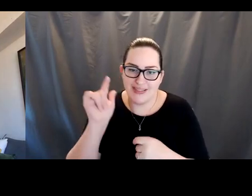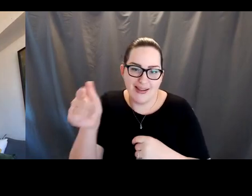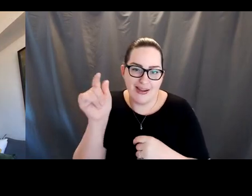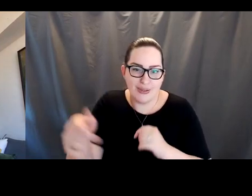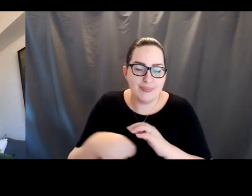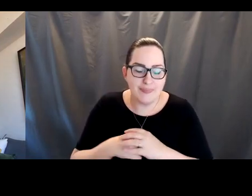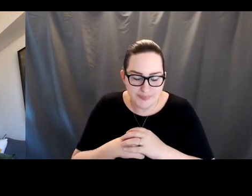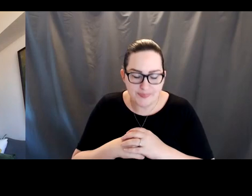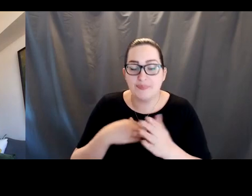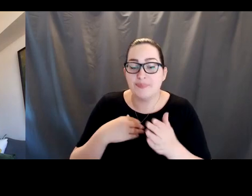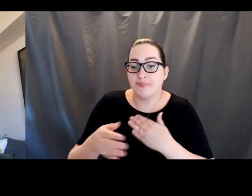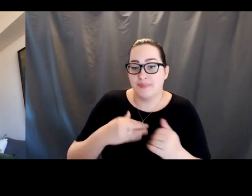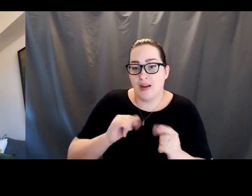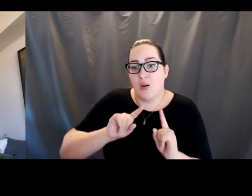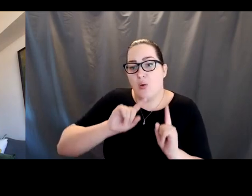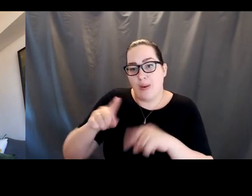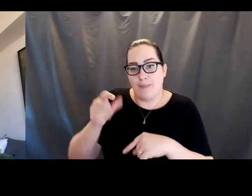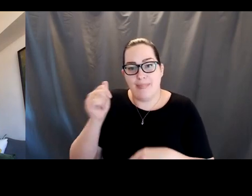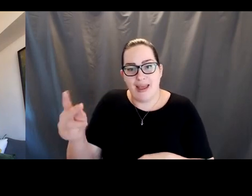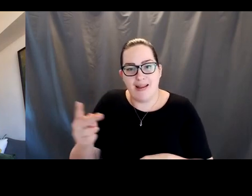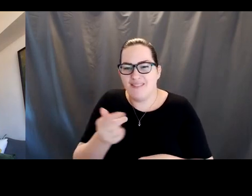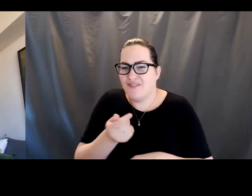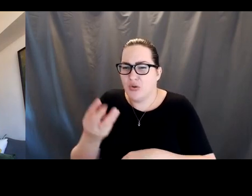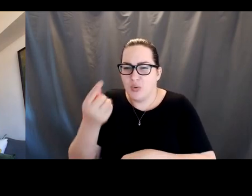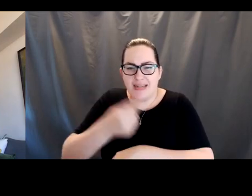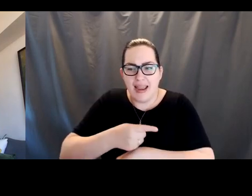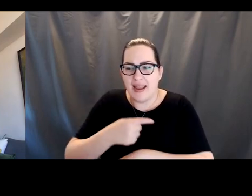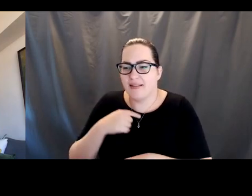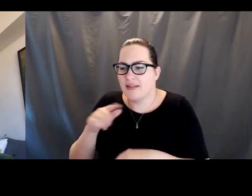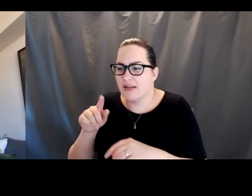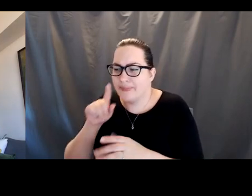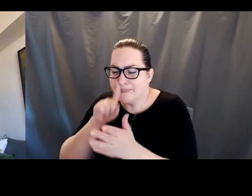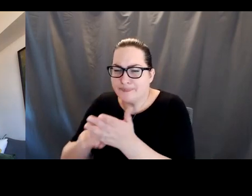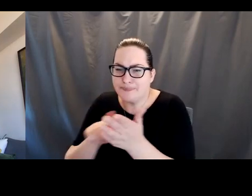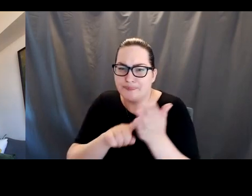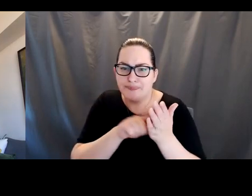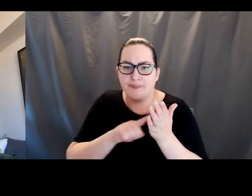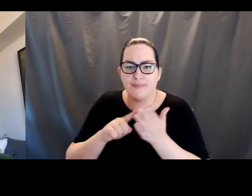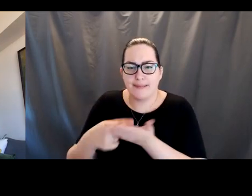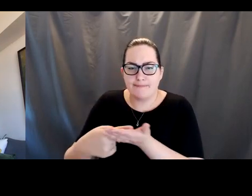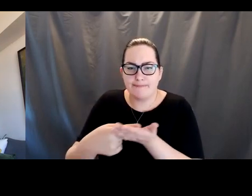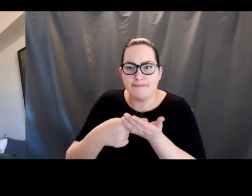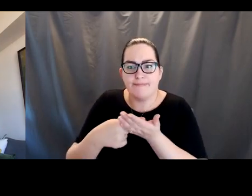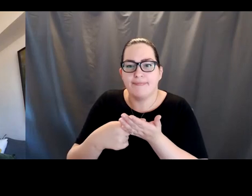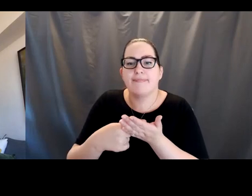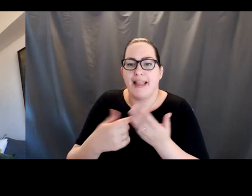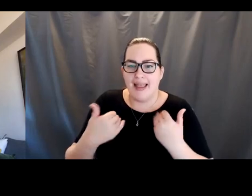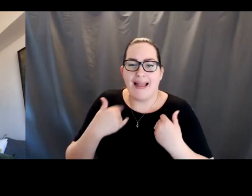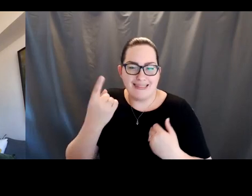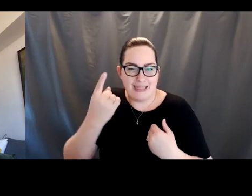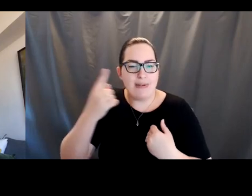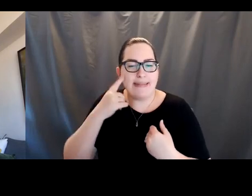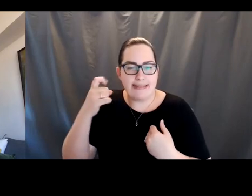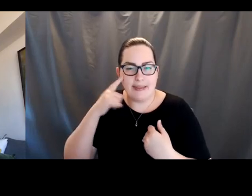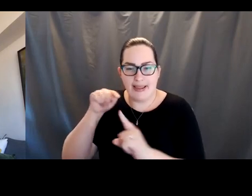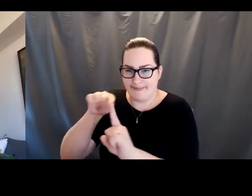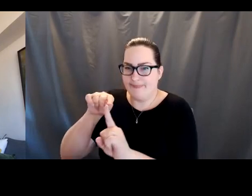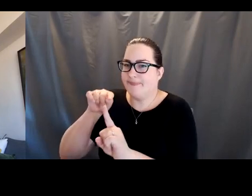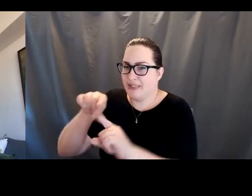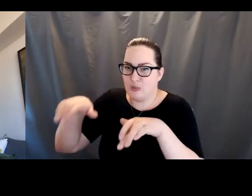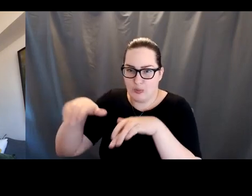went back, and within a few days, I had a suspect in mind just from speaking to people. And what I learned was that it's very hard for people in places like